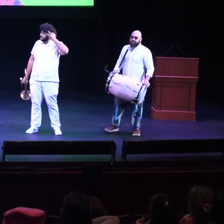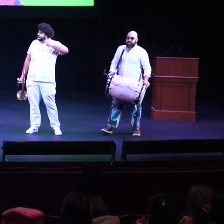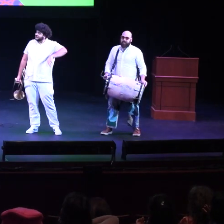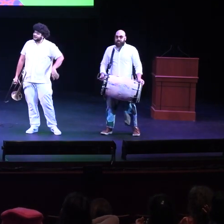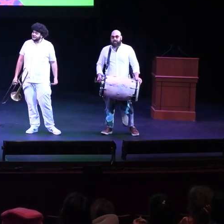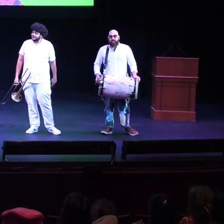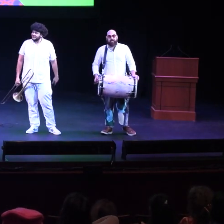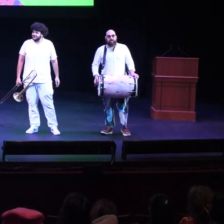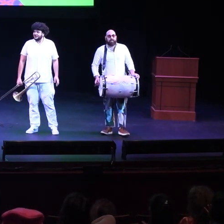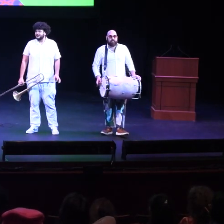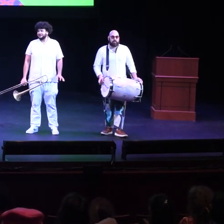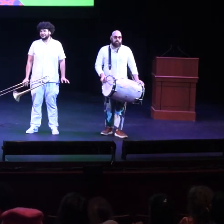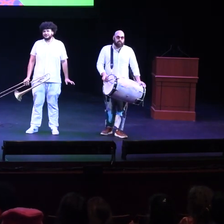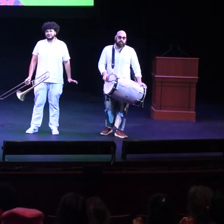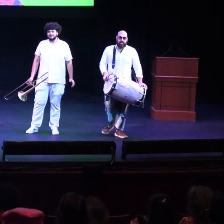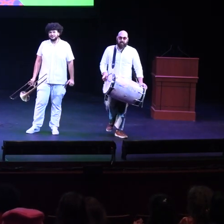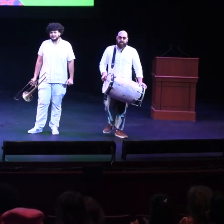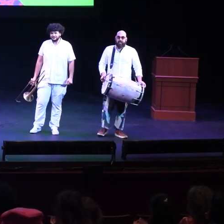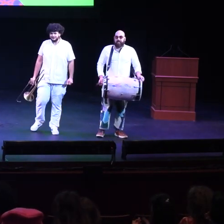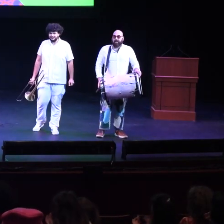Good morning, everyone. How y'all feeling?